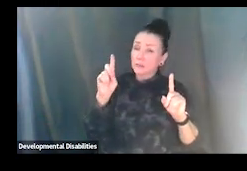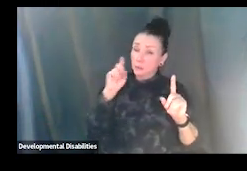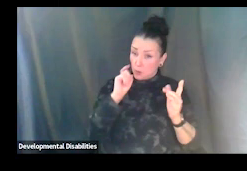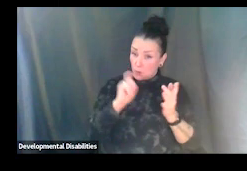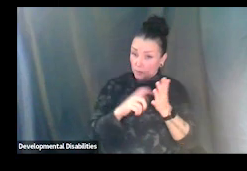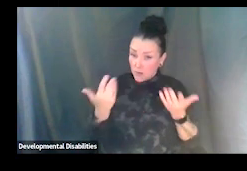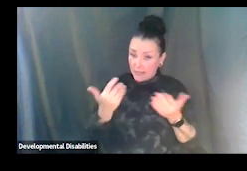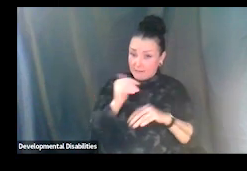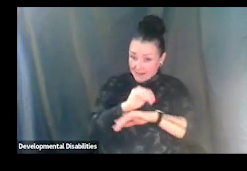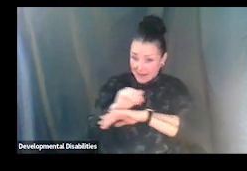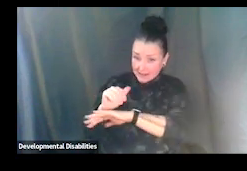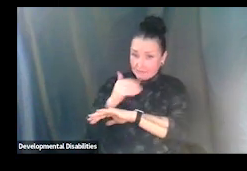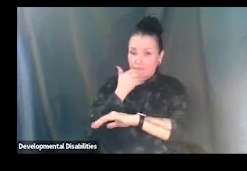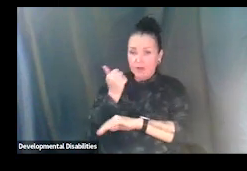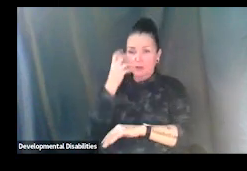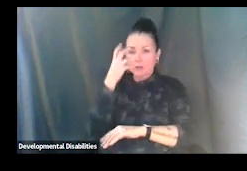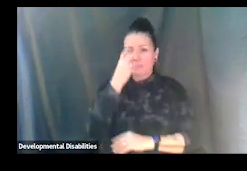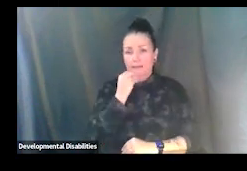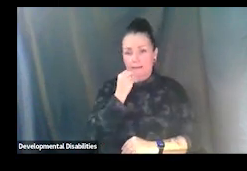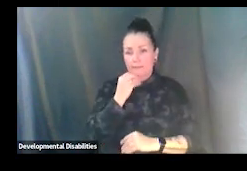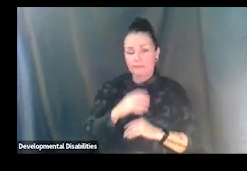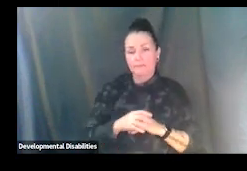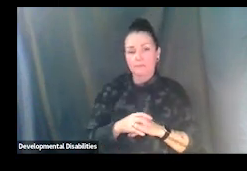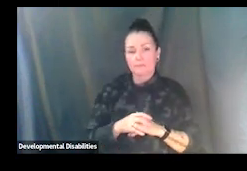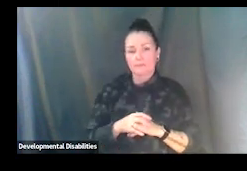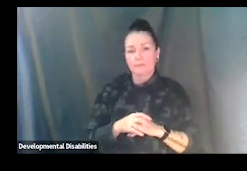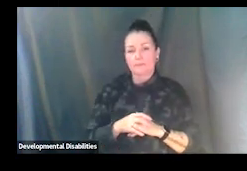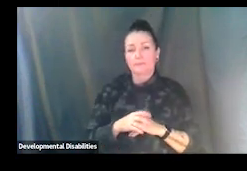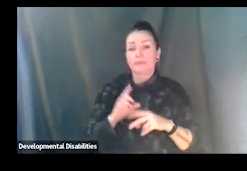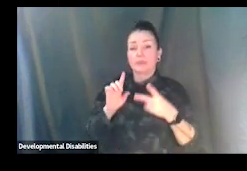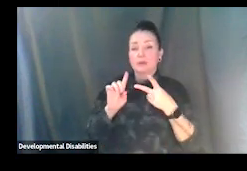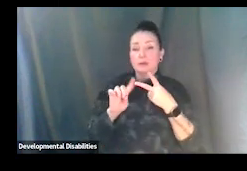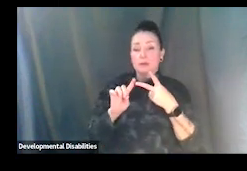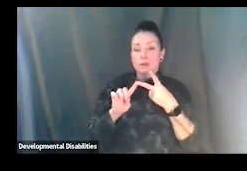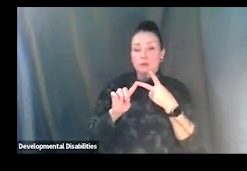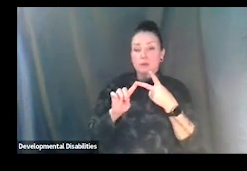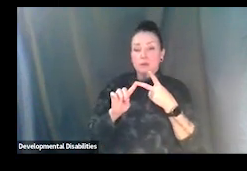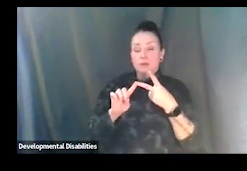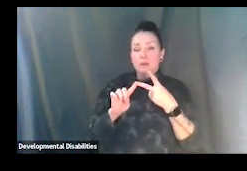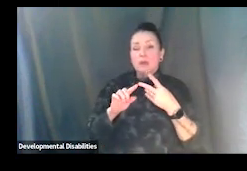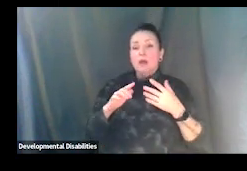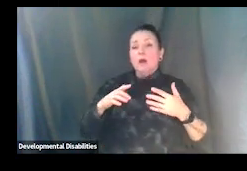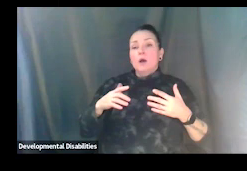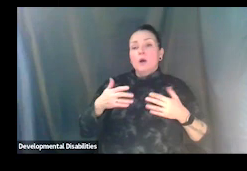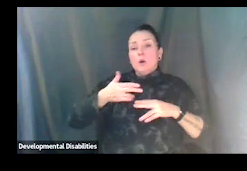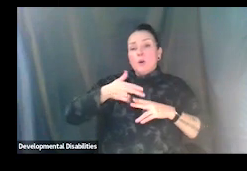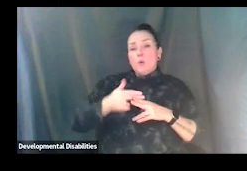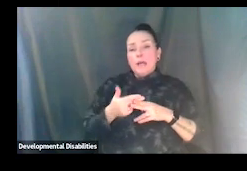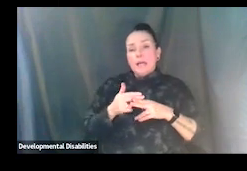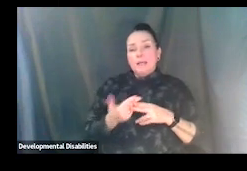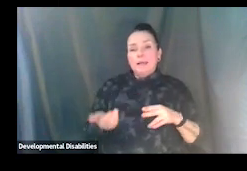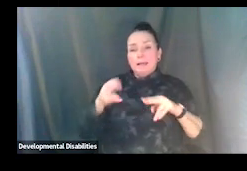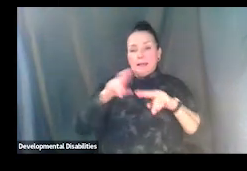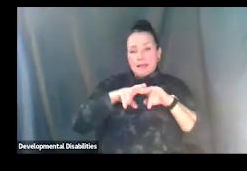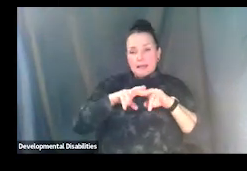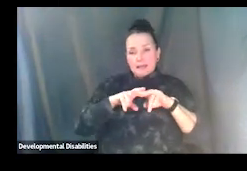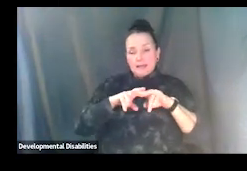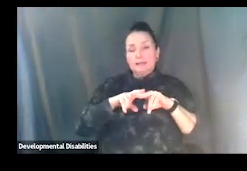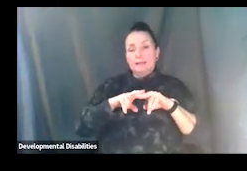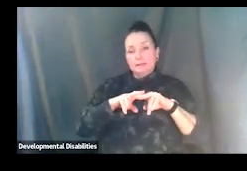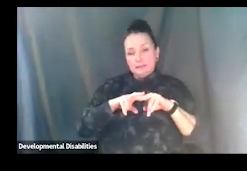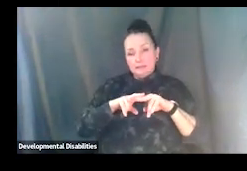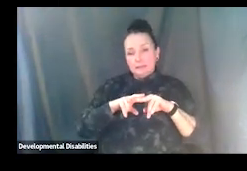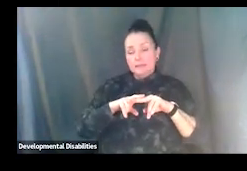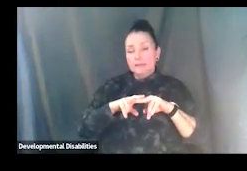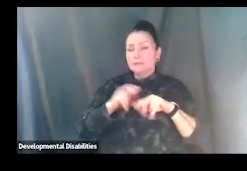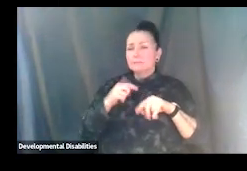the antipsychotics, perhaps more with the newer ones, what we call the atypical antipsychotics, is weight gain. And Naira and Sukumar, the resident working